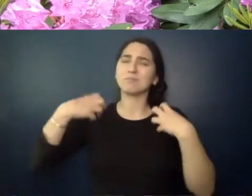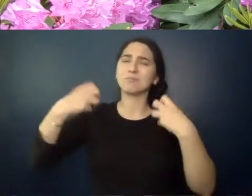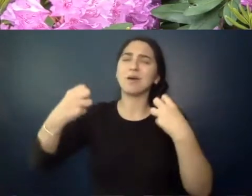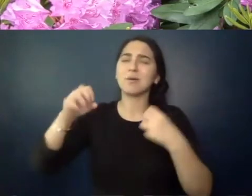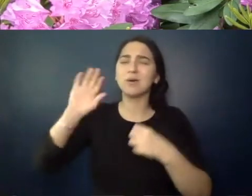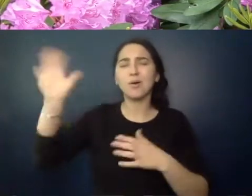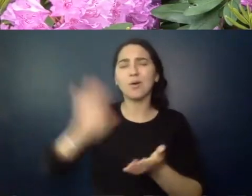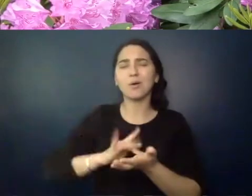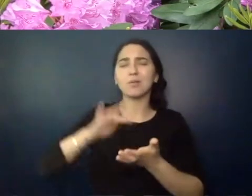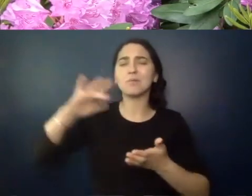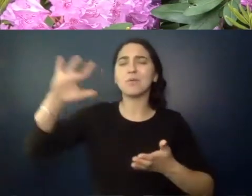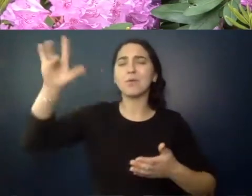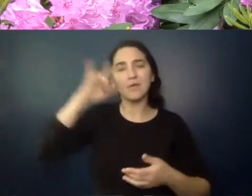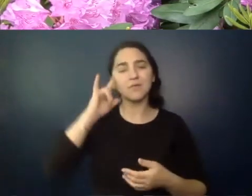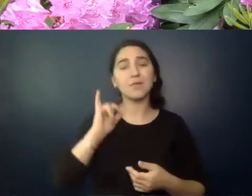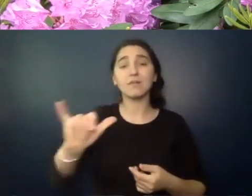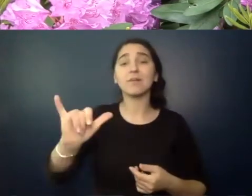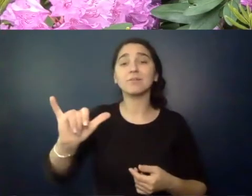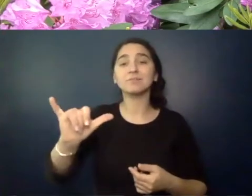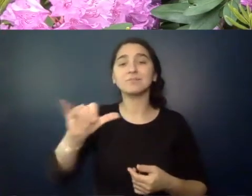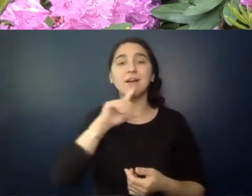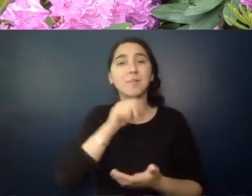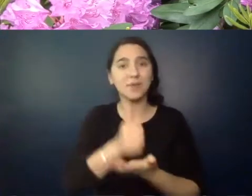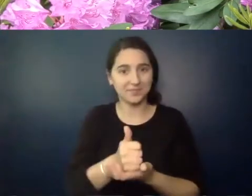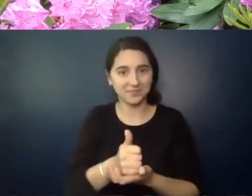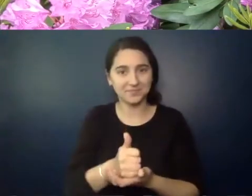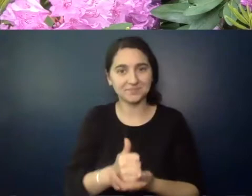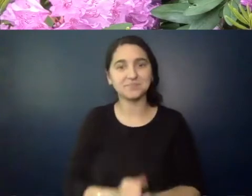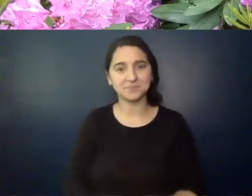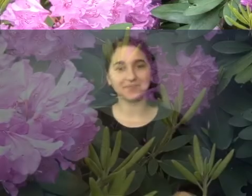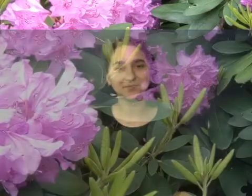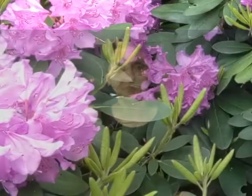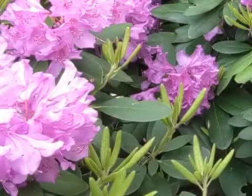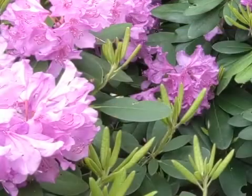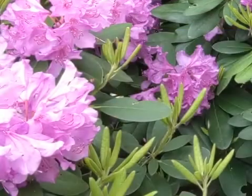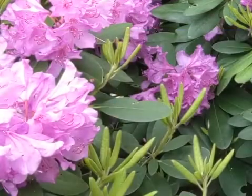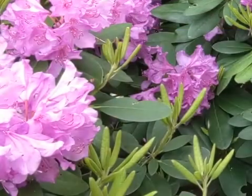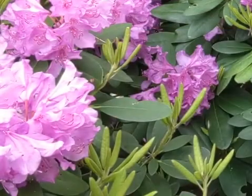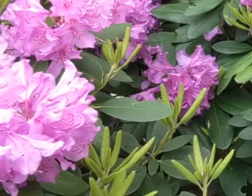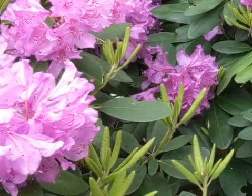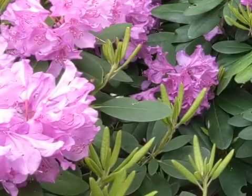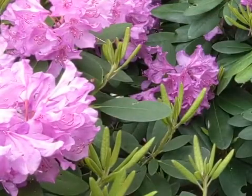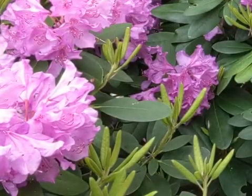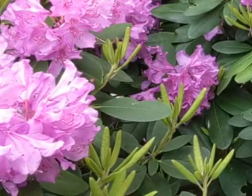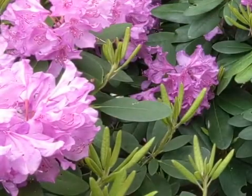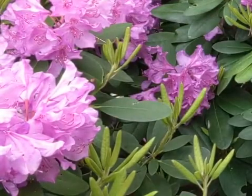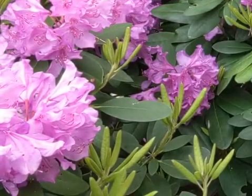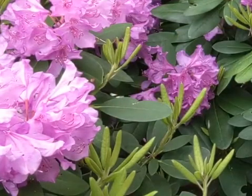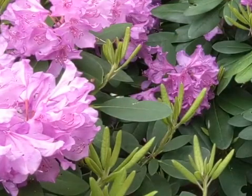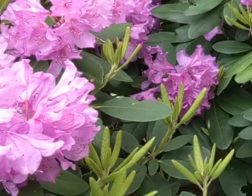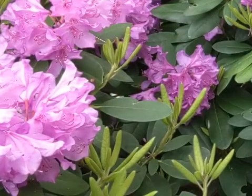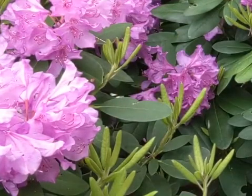For thine is the kingdom and the power and the glory forever. Amen.